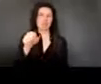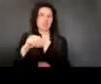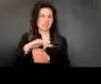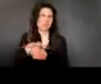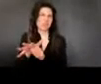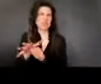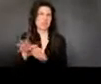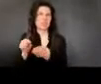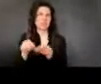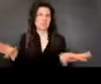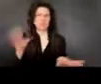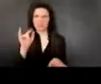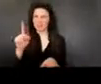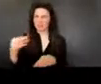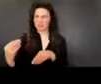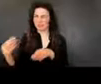way of working.